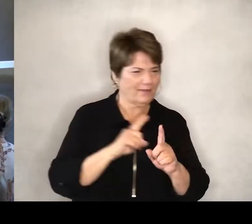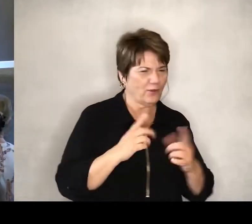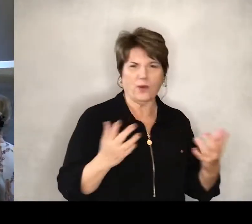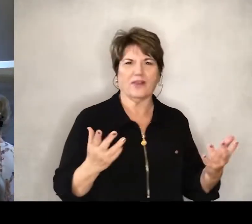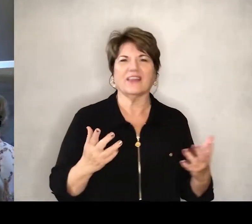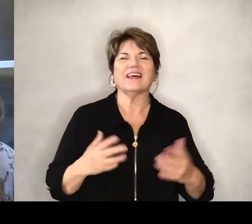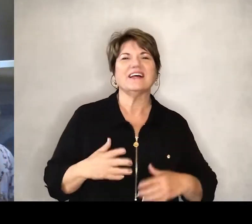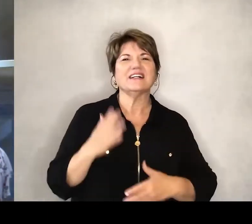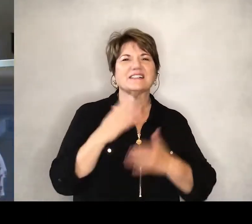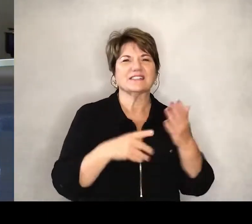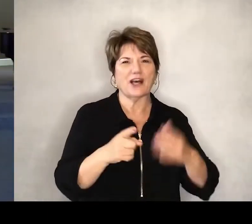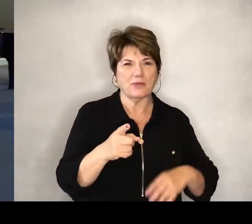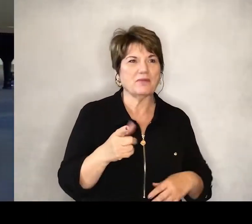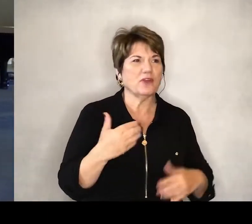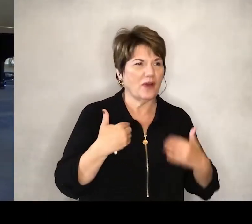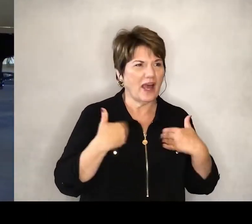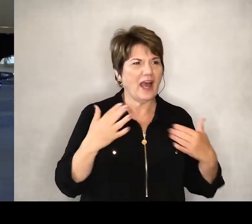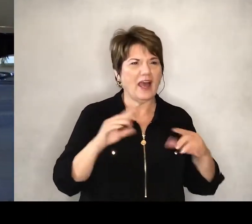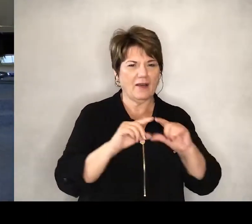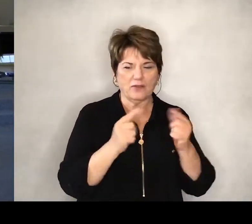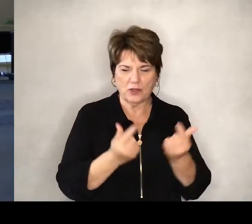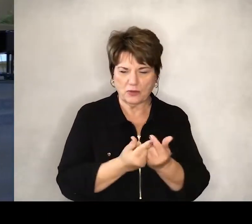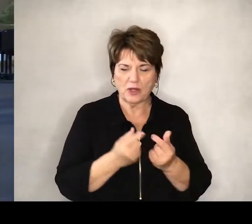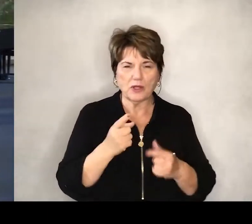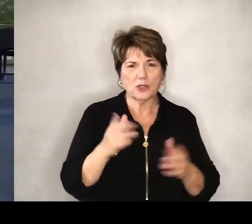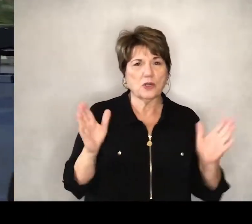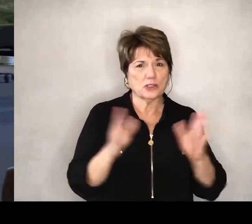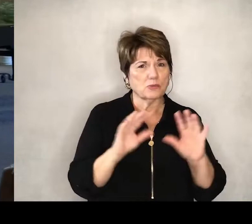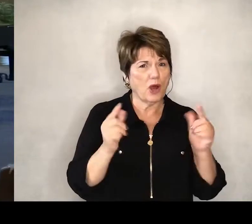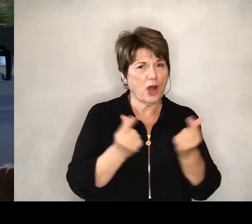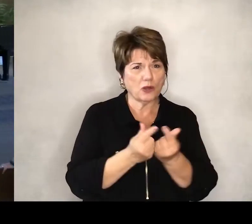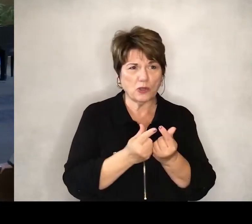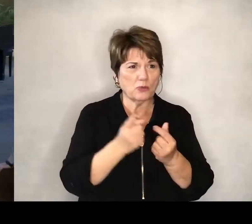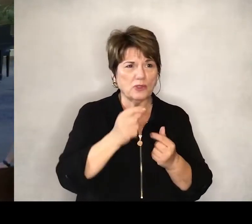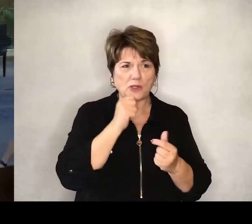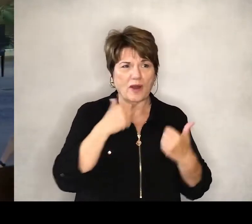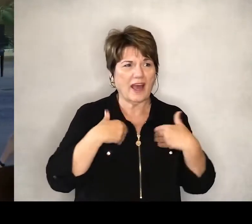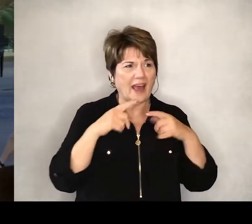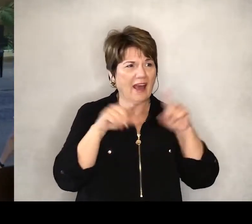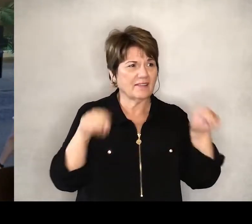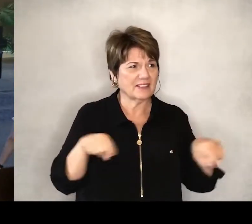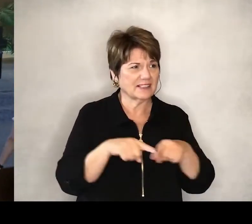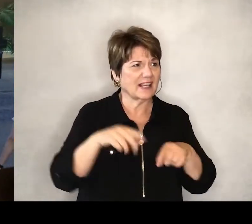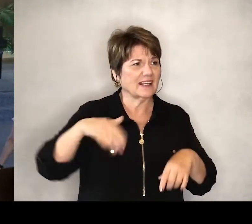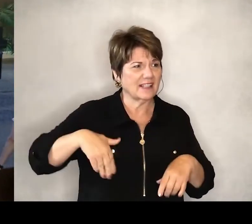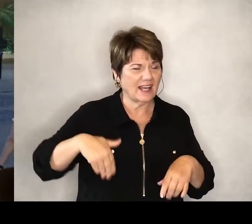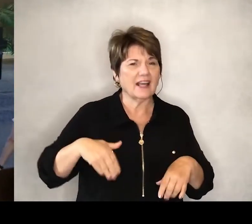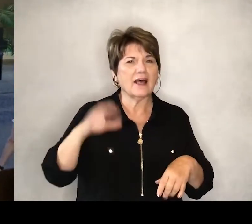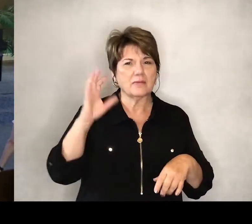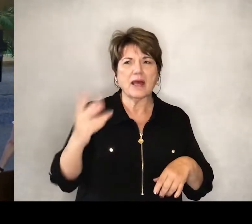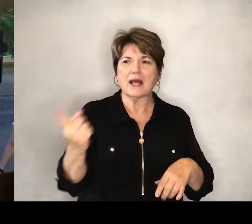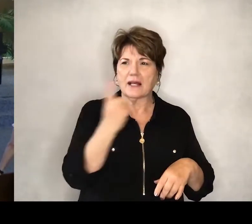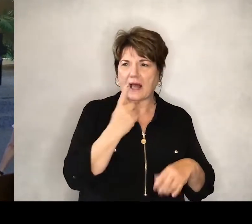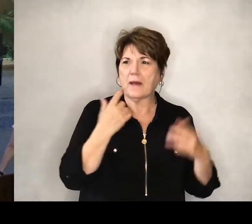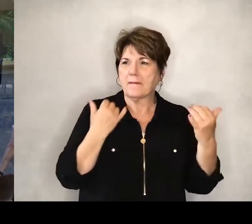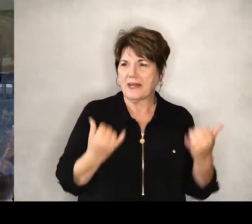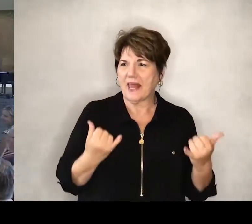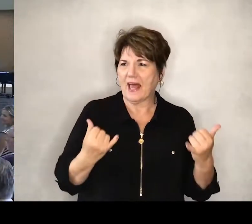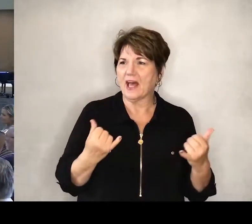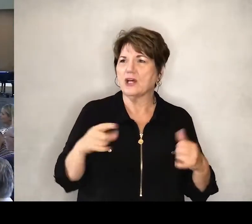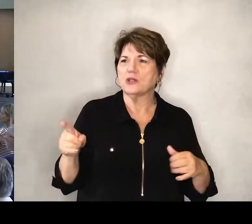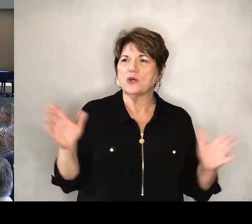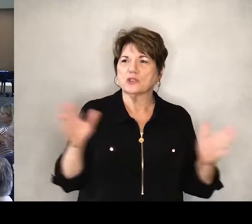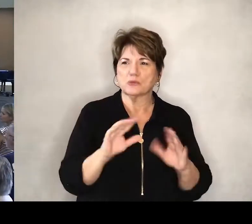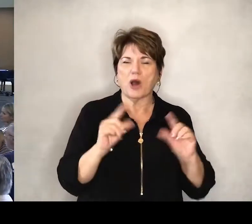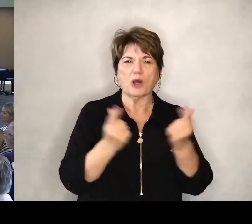Yeah. Some of you have already got your group signs. If you're a small group leader and you haven't got your sign yet, Keenan has a sign for you. Come on up right now, though. If you're a